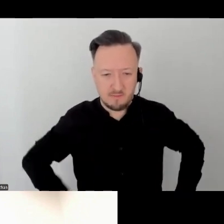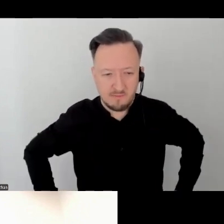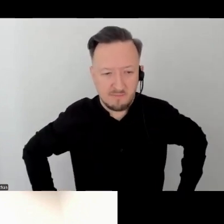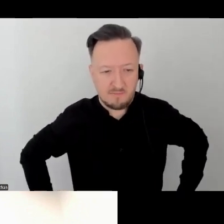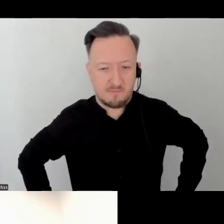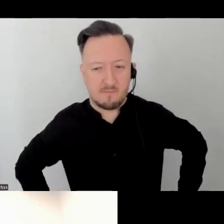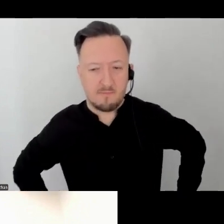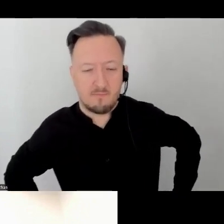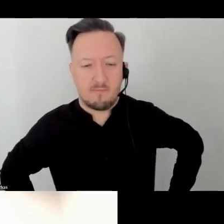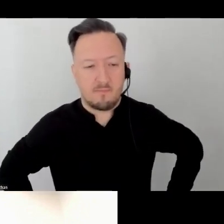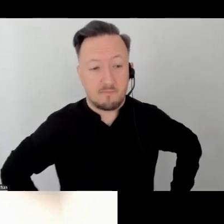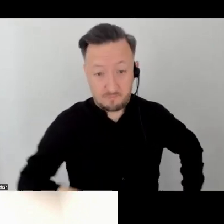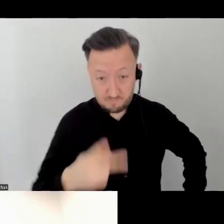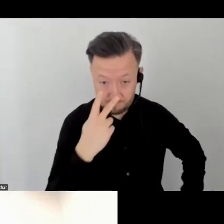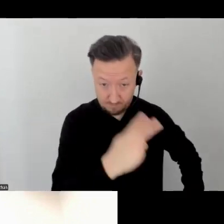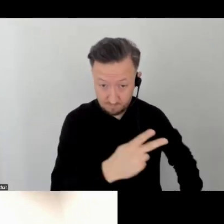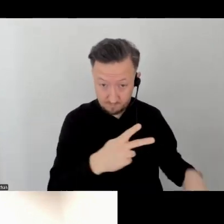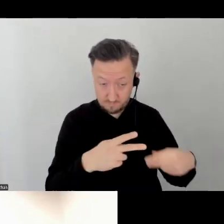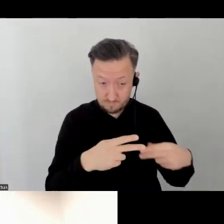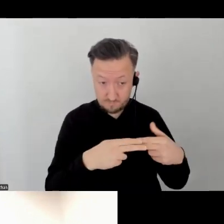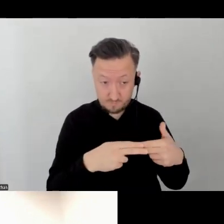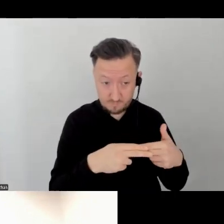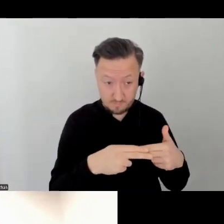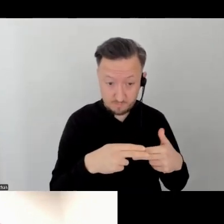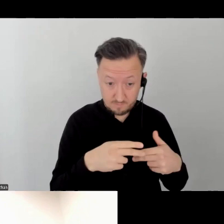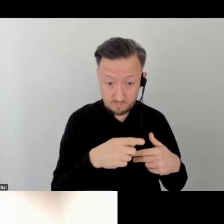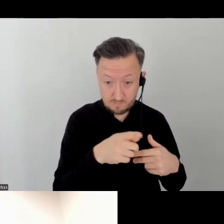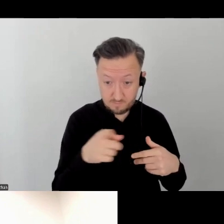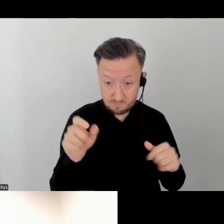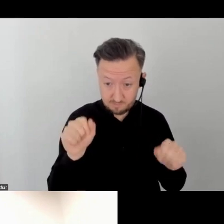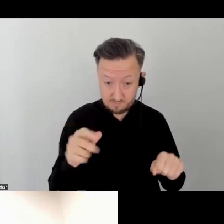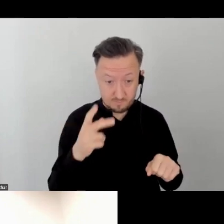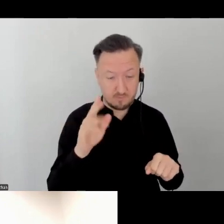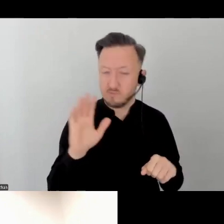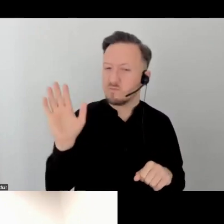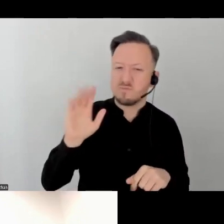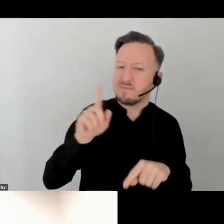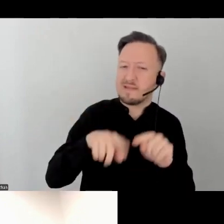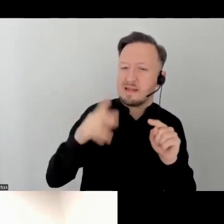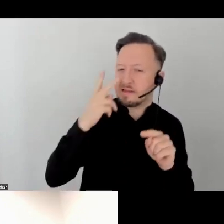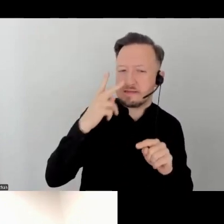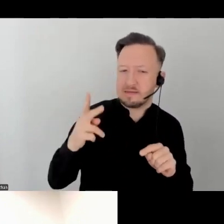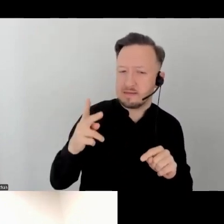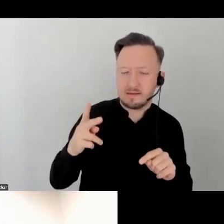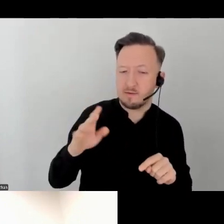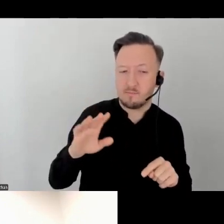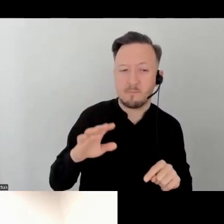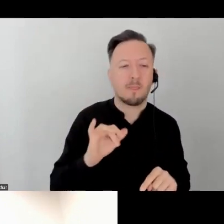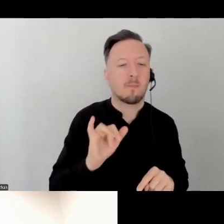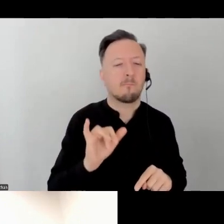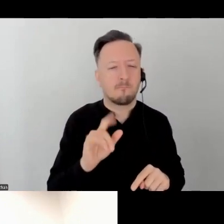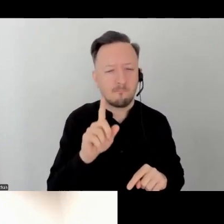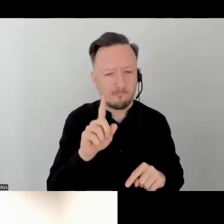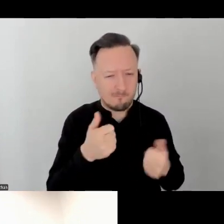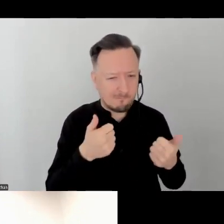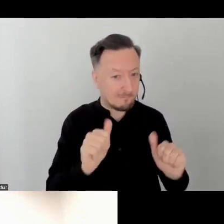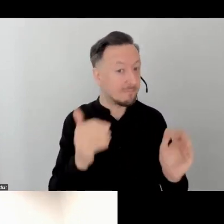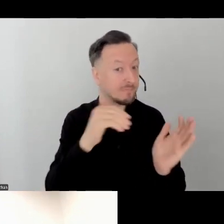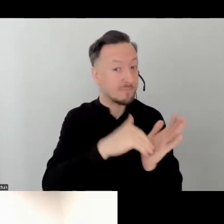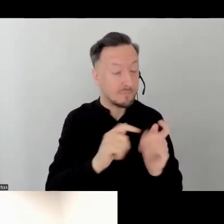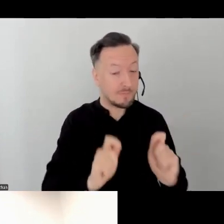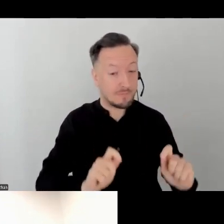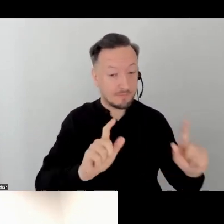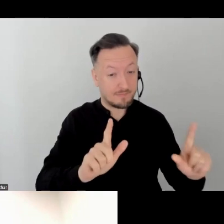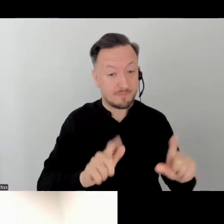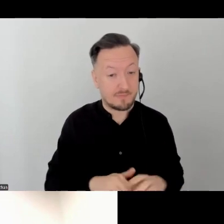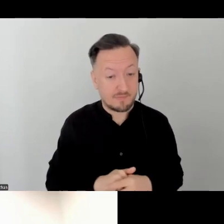And this, can you all see that? I'm assuming that you all can see this. No, it's Um, not up yet, Don. it's not up yet. Okay, let's try it again here.